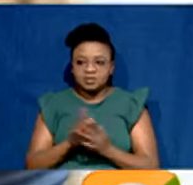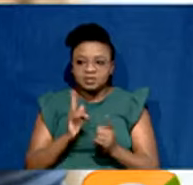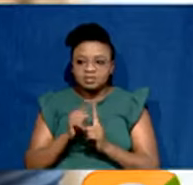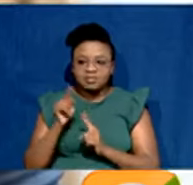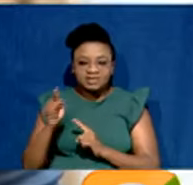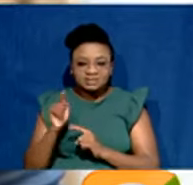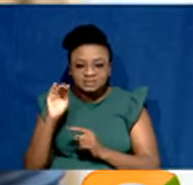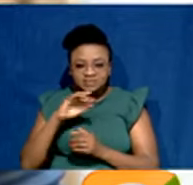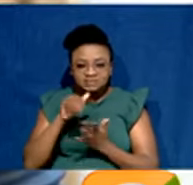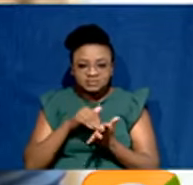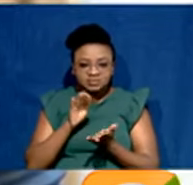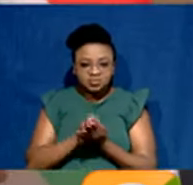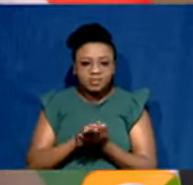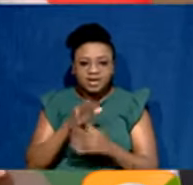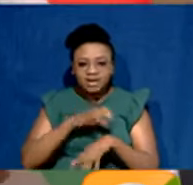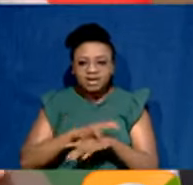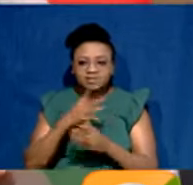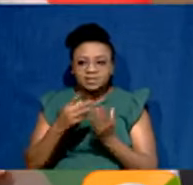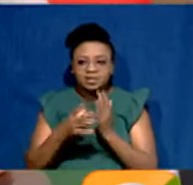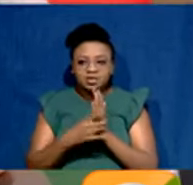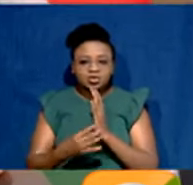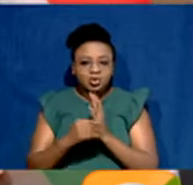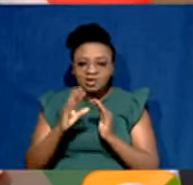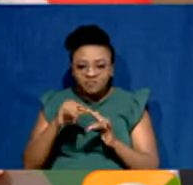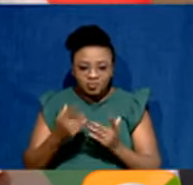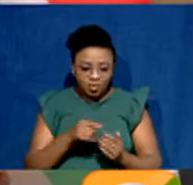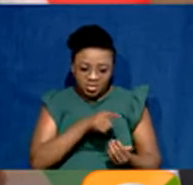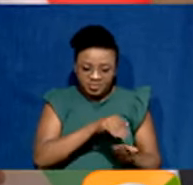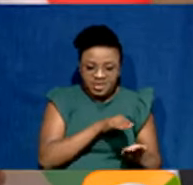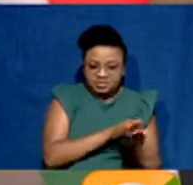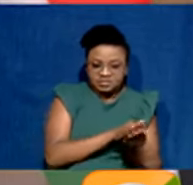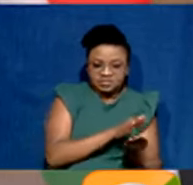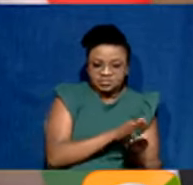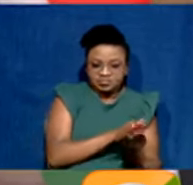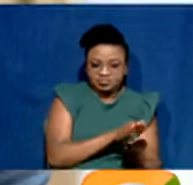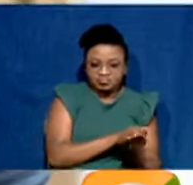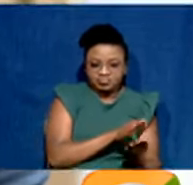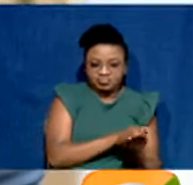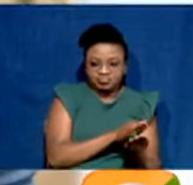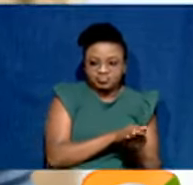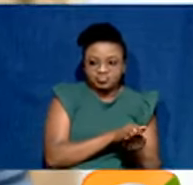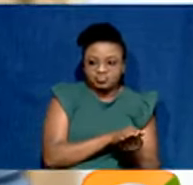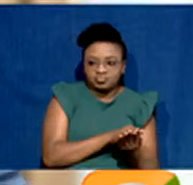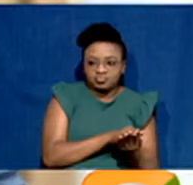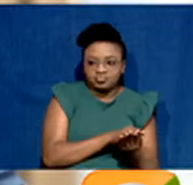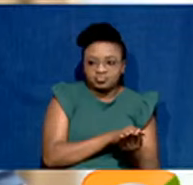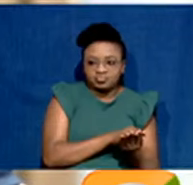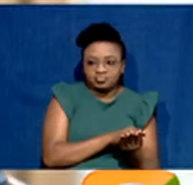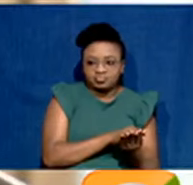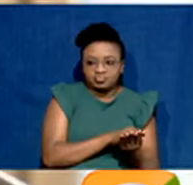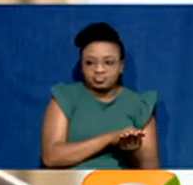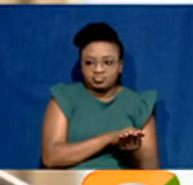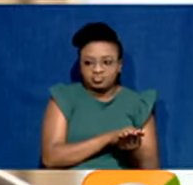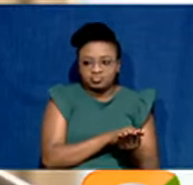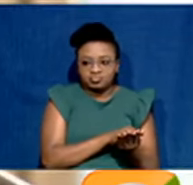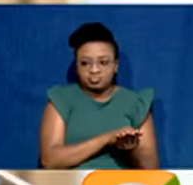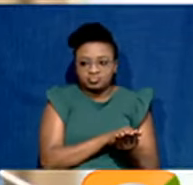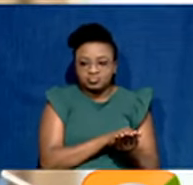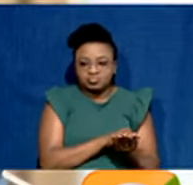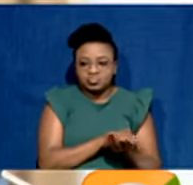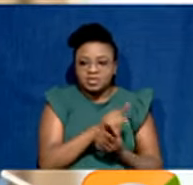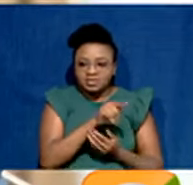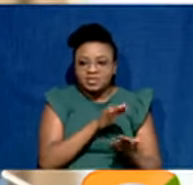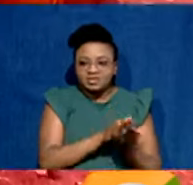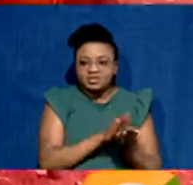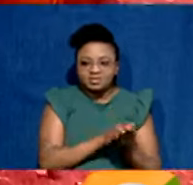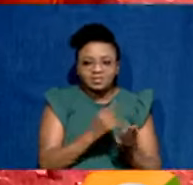dollar itself. Our reserves. You know, we have reserves. Yes, the reserves of that time were just over 4 point something months. Mm-hmm.